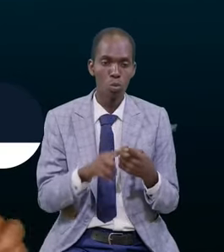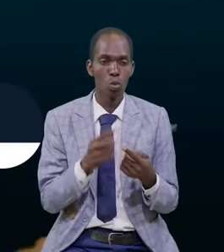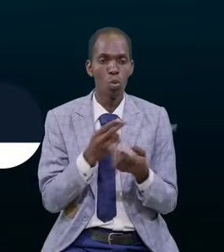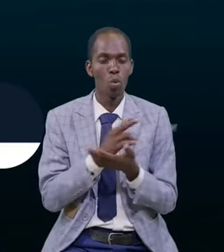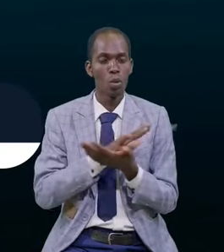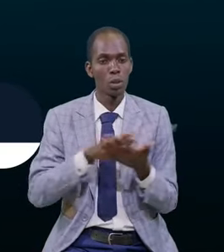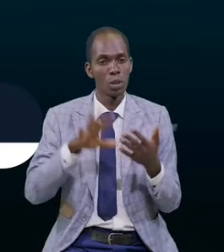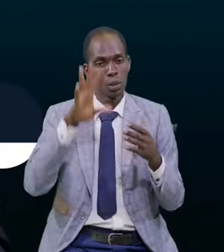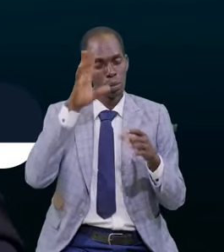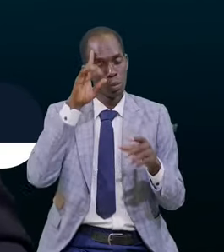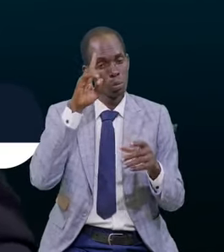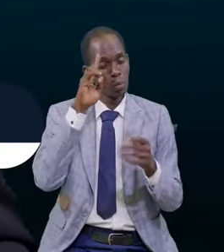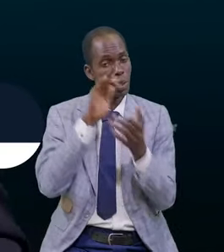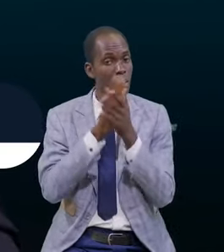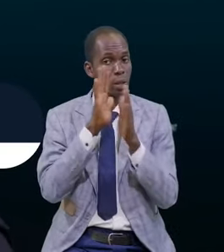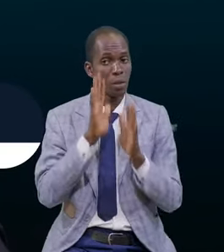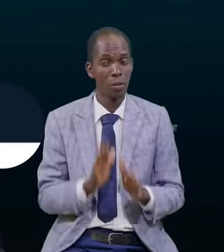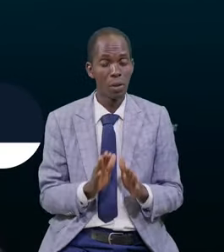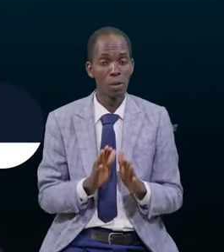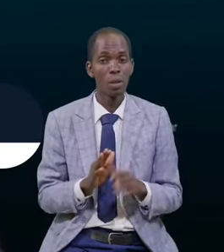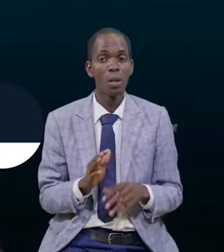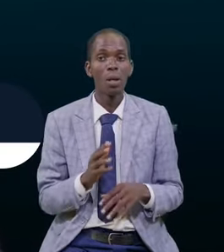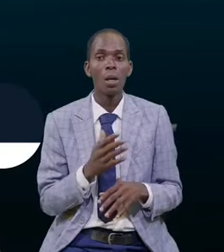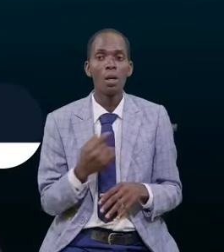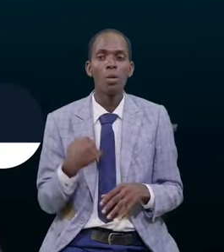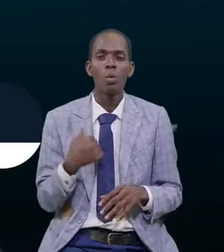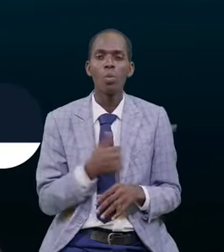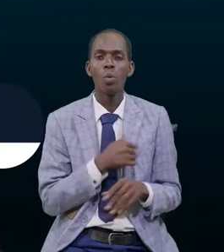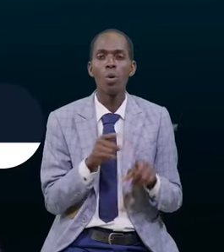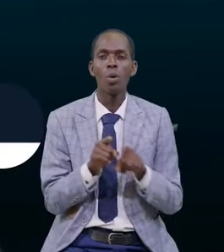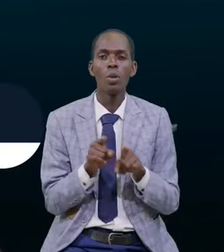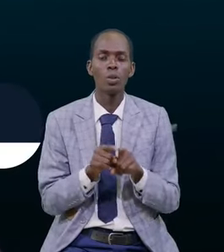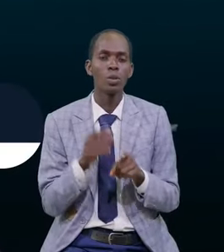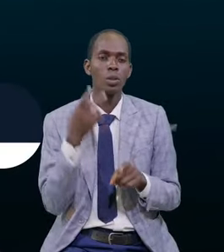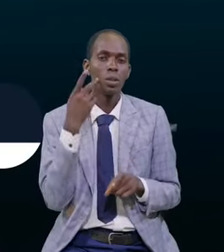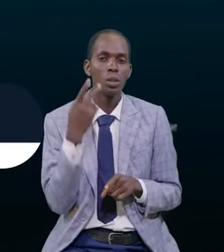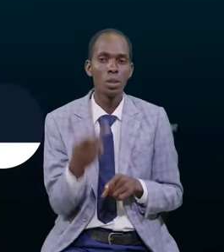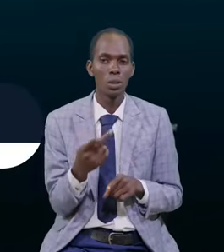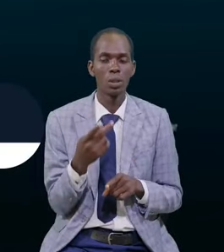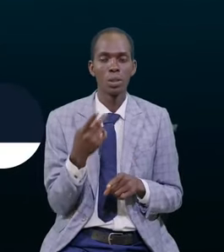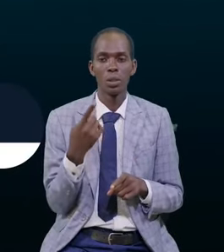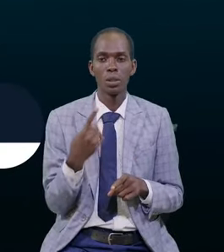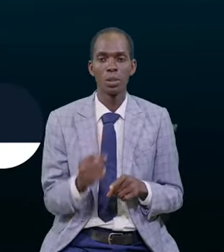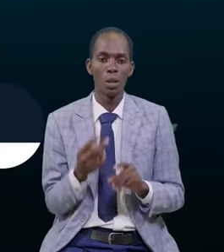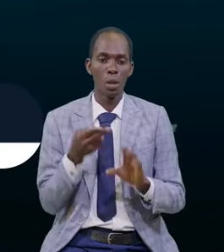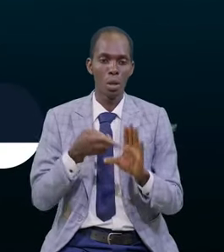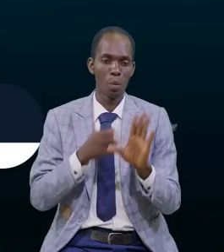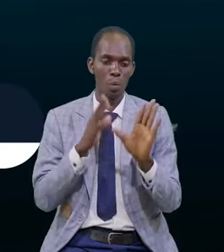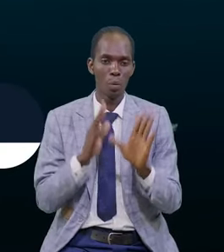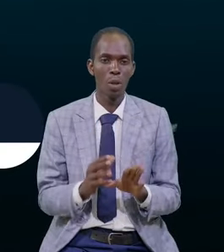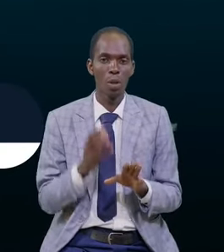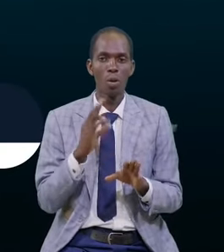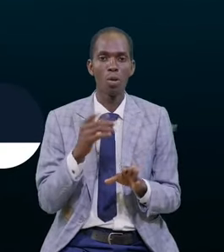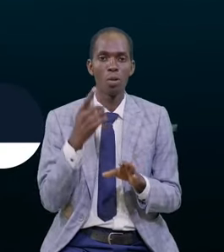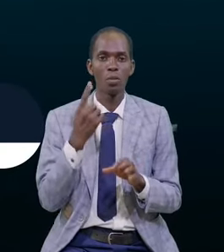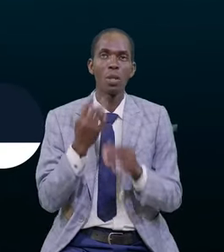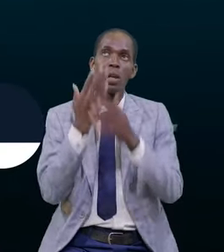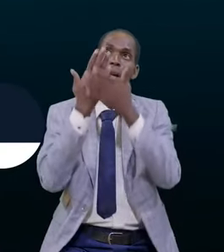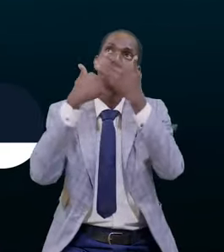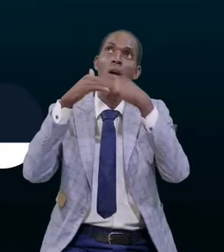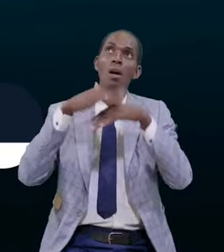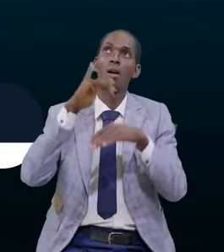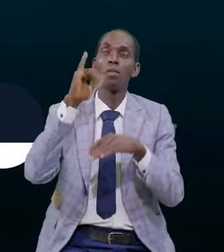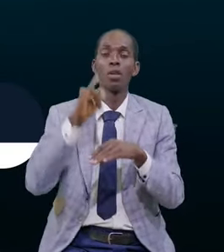that's not all we also see a reference to partakers of the Heavenly calling these holy